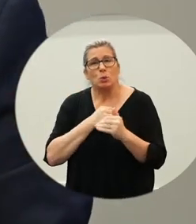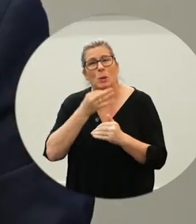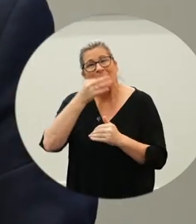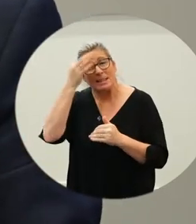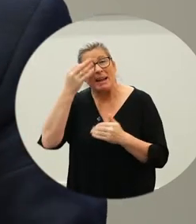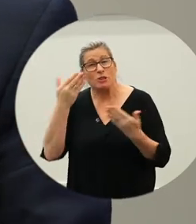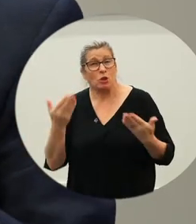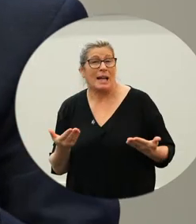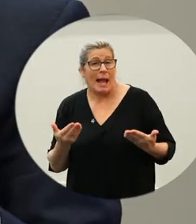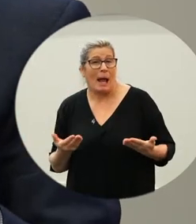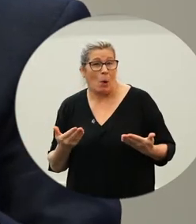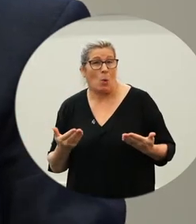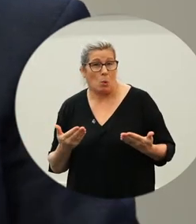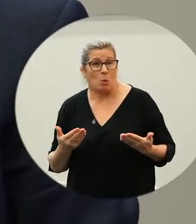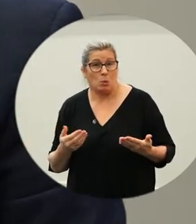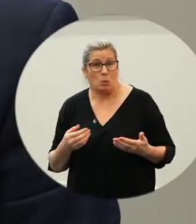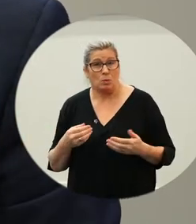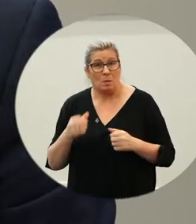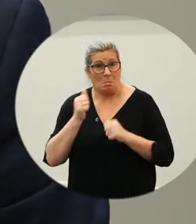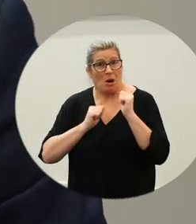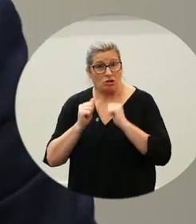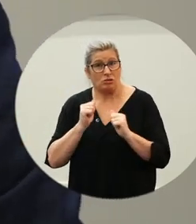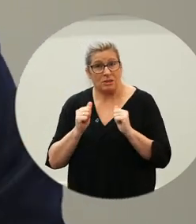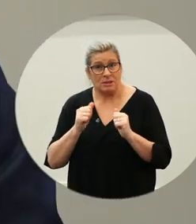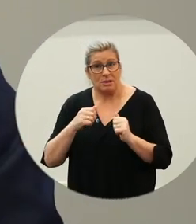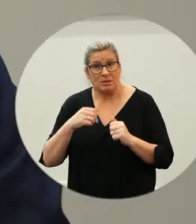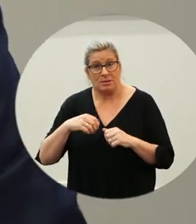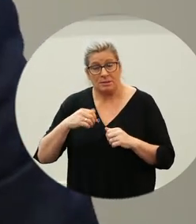inspector in the present structure of the police.